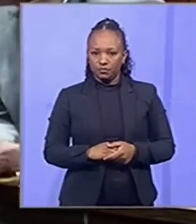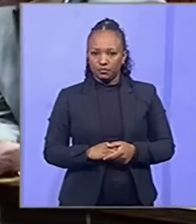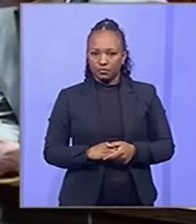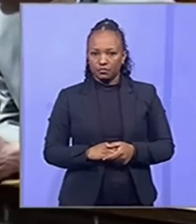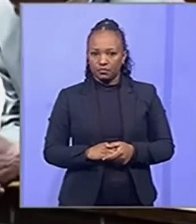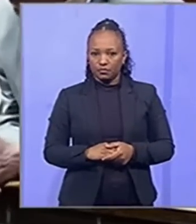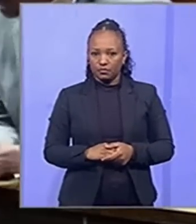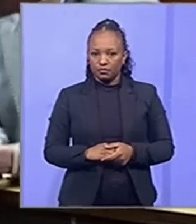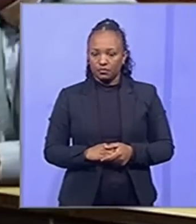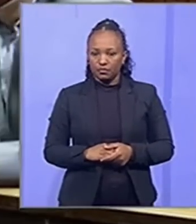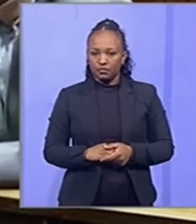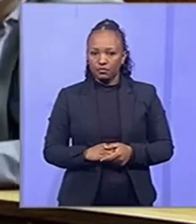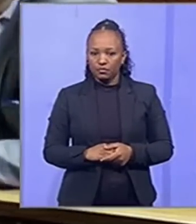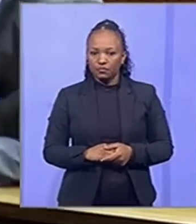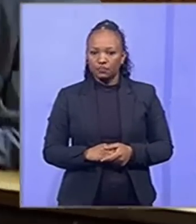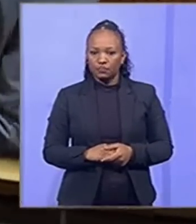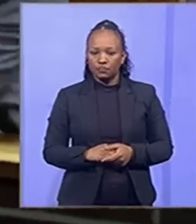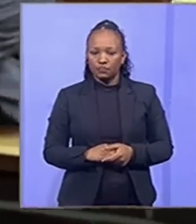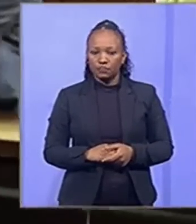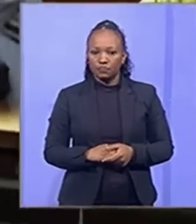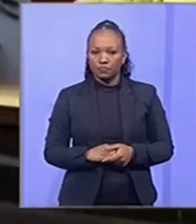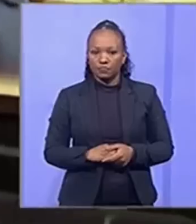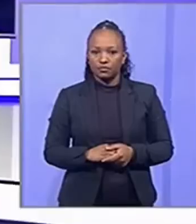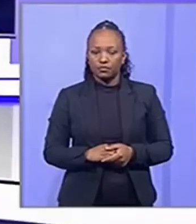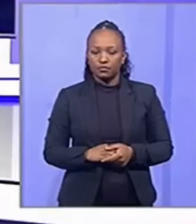tša SABC, Bloemfontein.